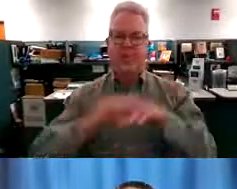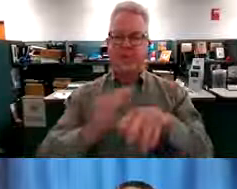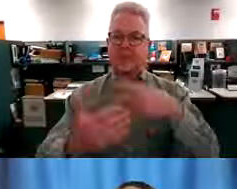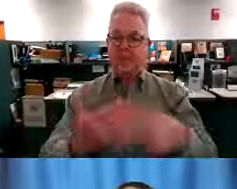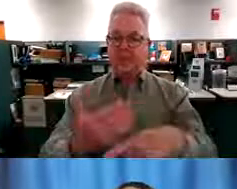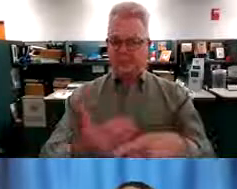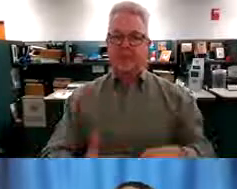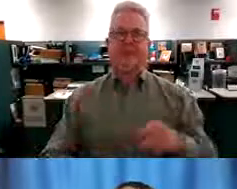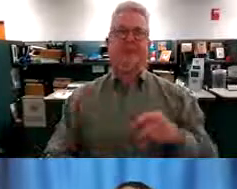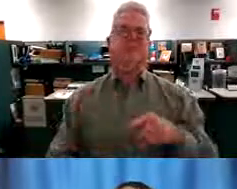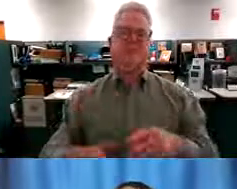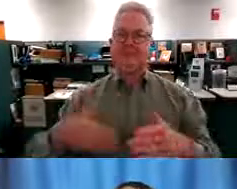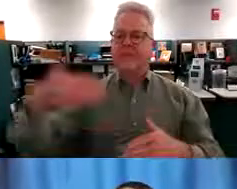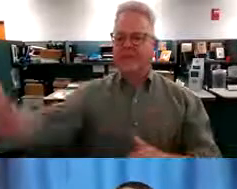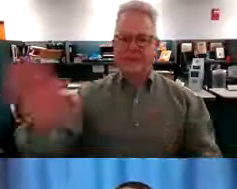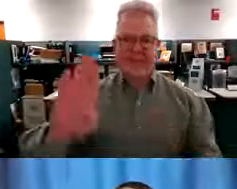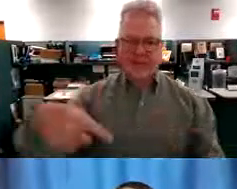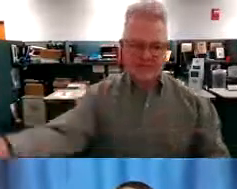the